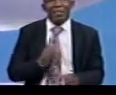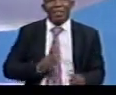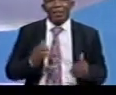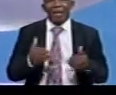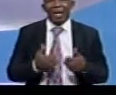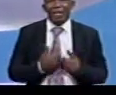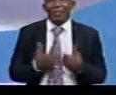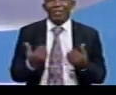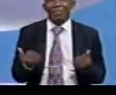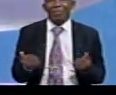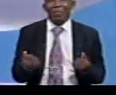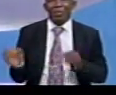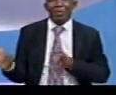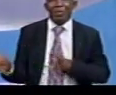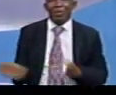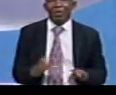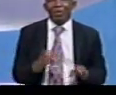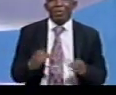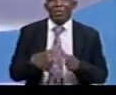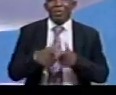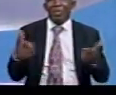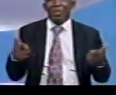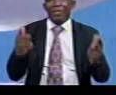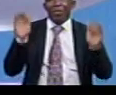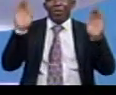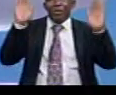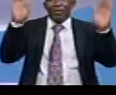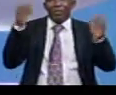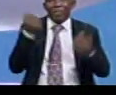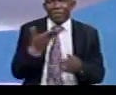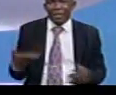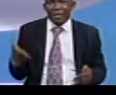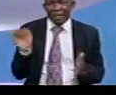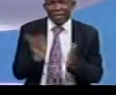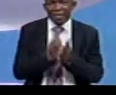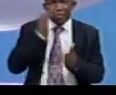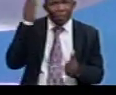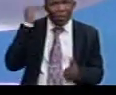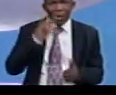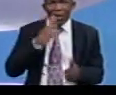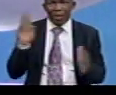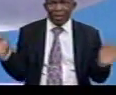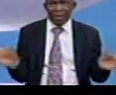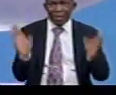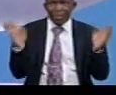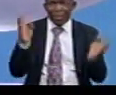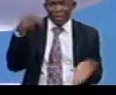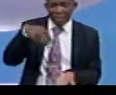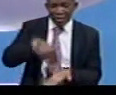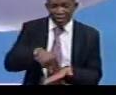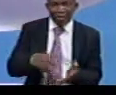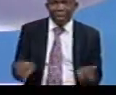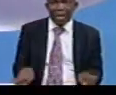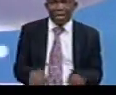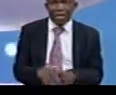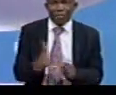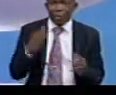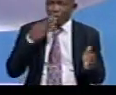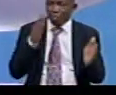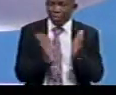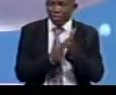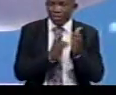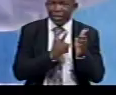done so many wonderful things. That's why we are celebrating. Shall we rise up on our feet, as we praise the name of the